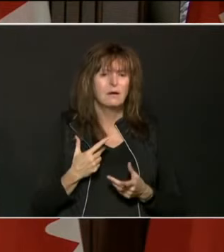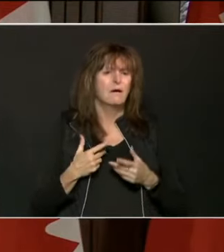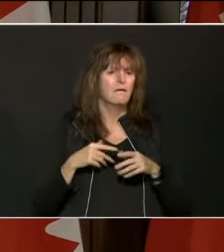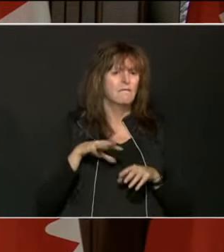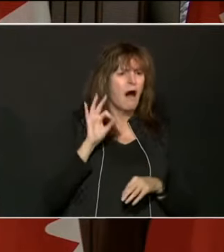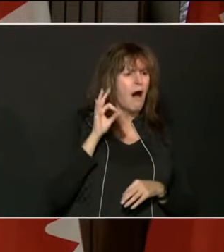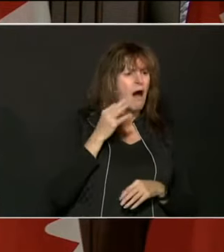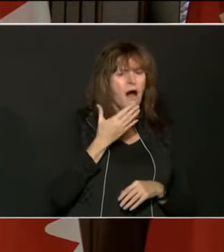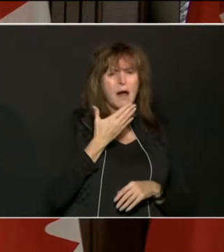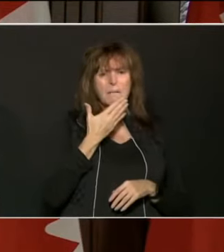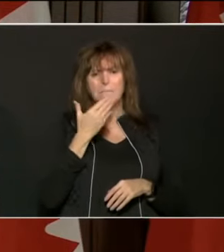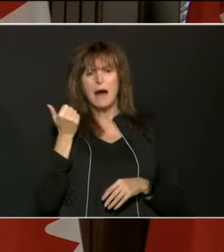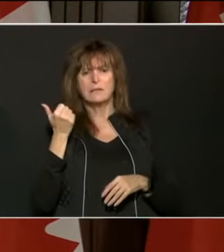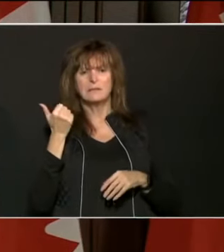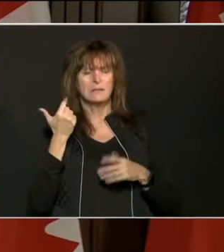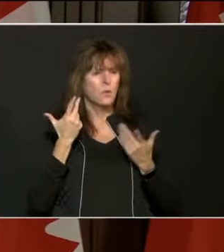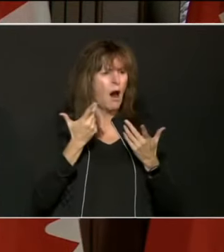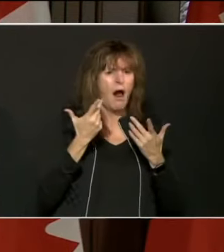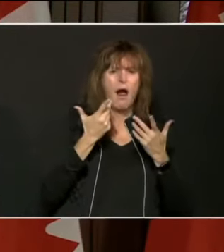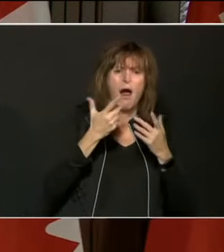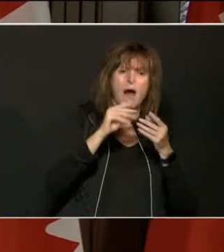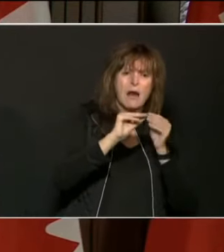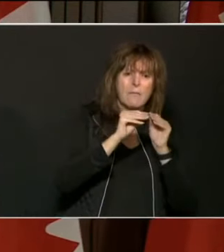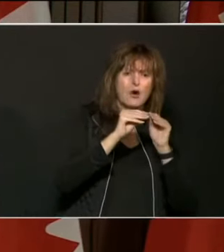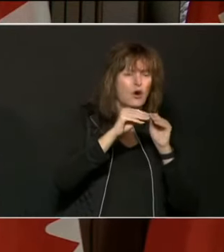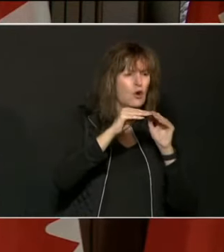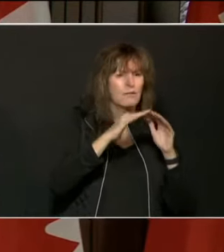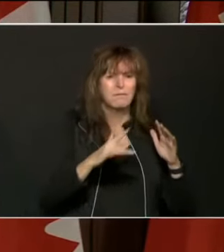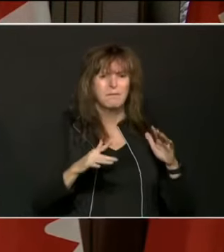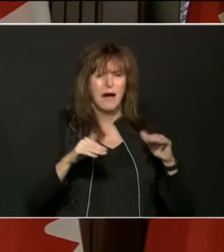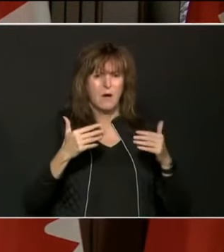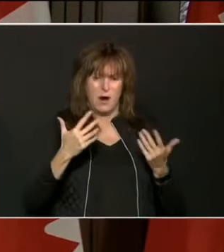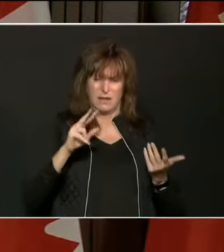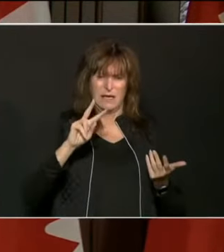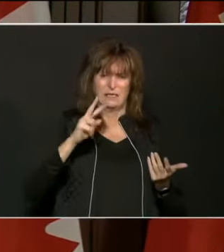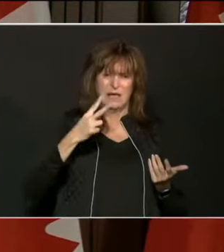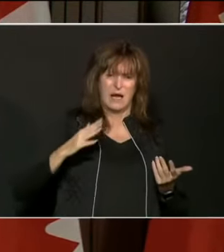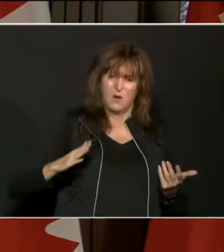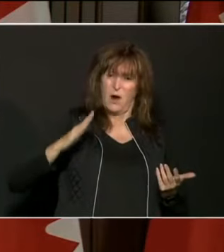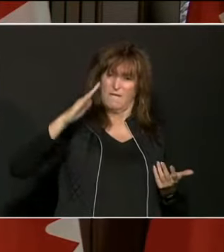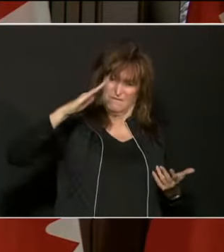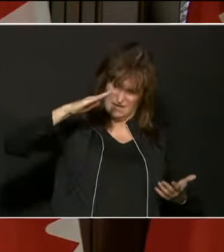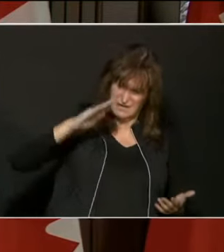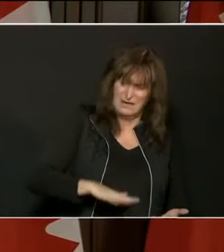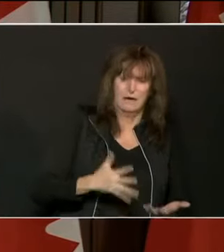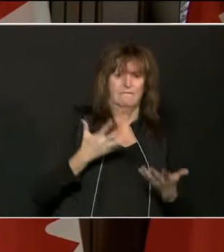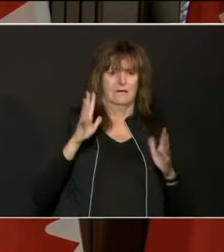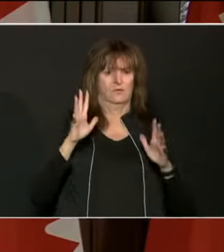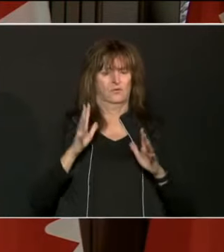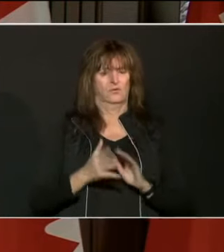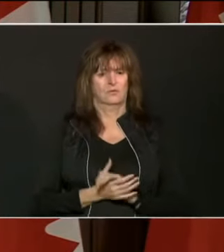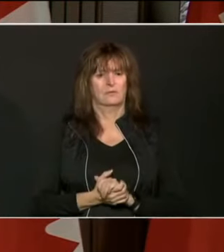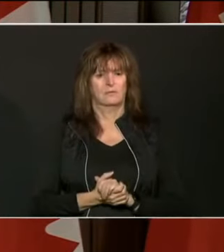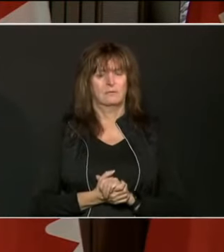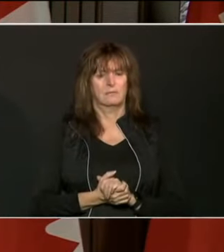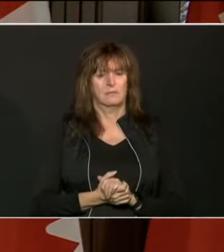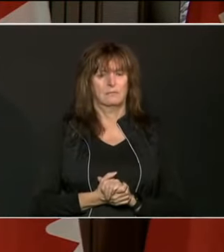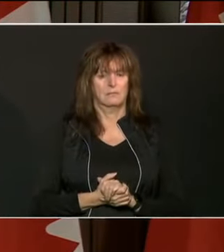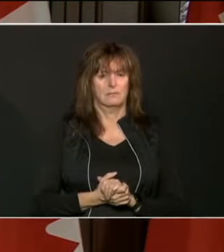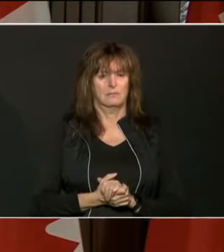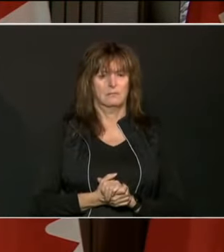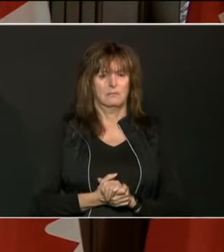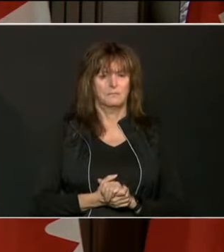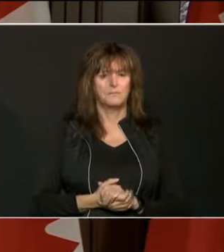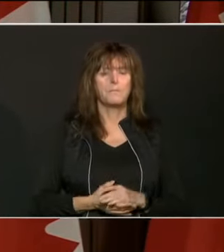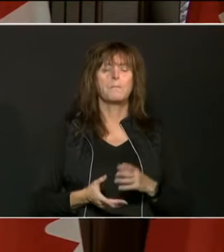down. We want to be out of this second wave. Follow up? And just picking up on some of the stuff you mentioned there, just about